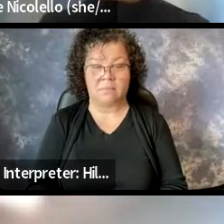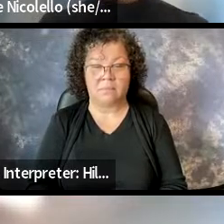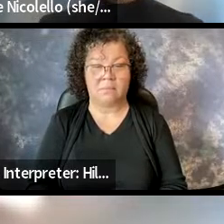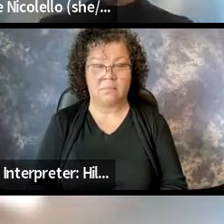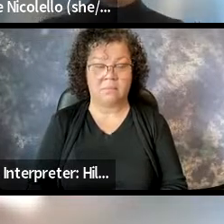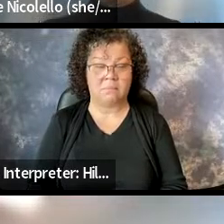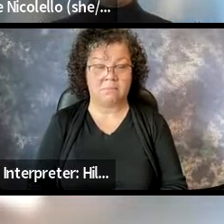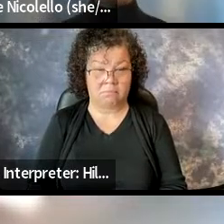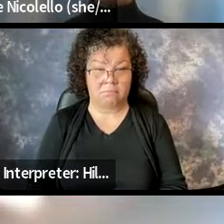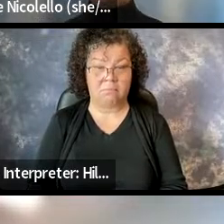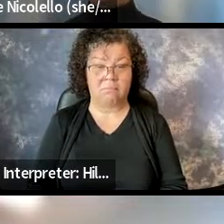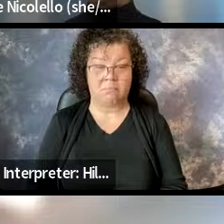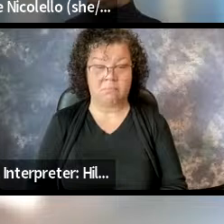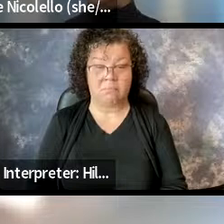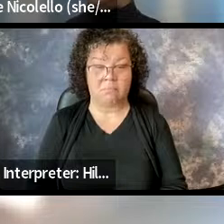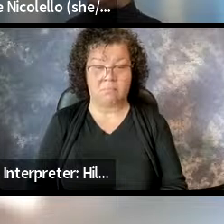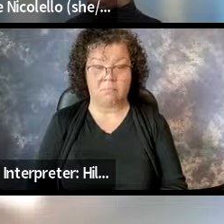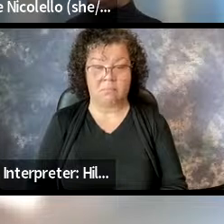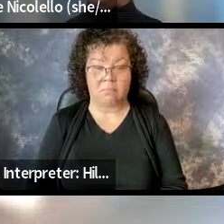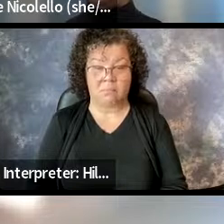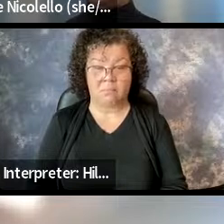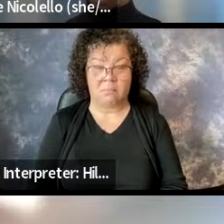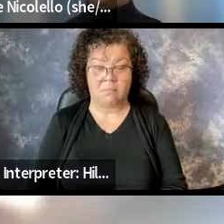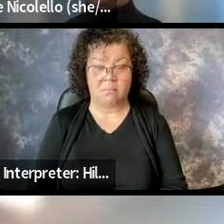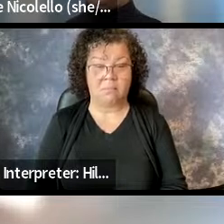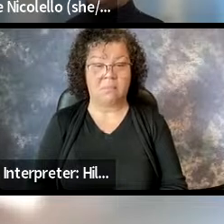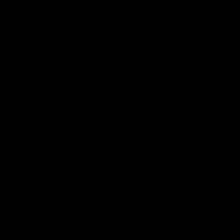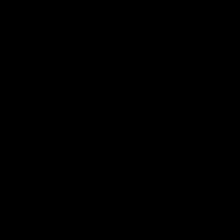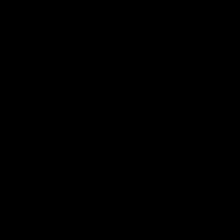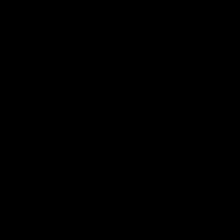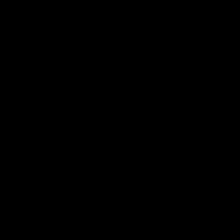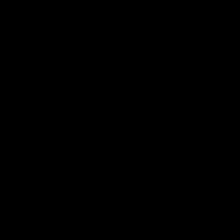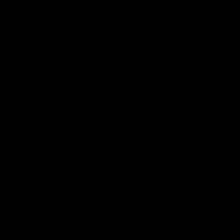Fabian, could you bring up the slides?